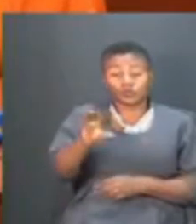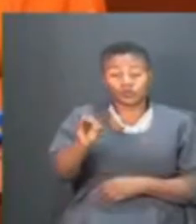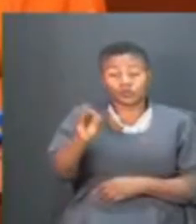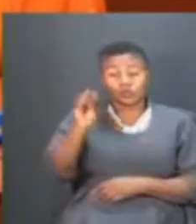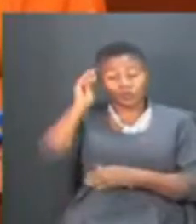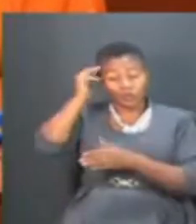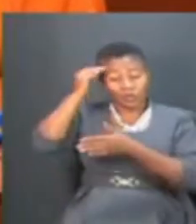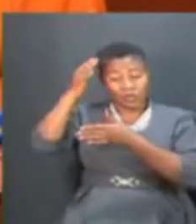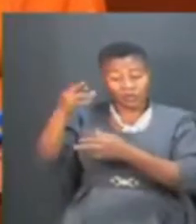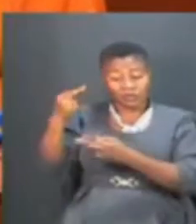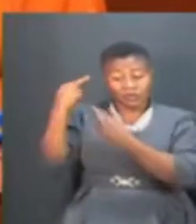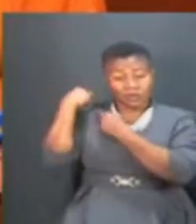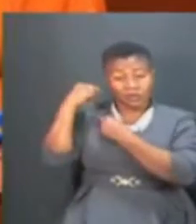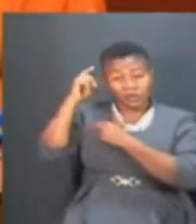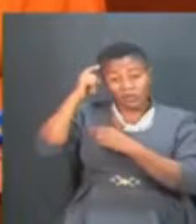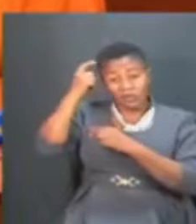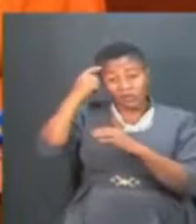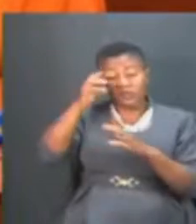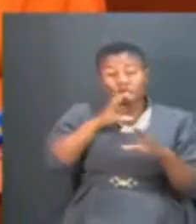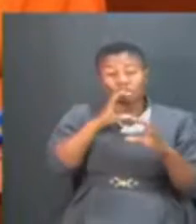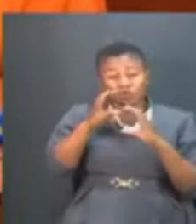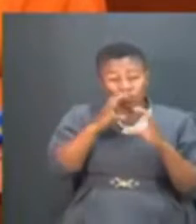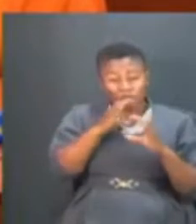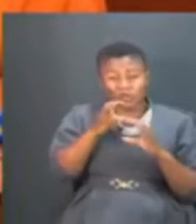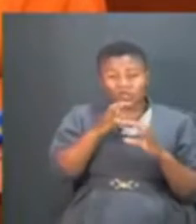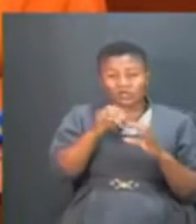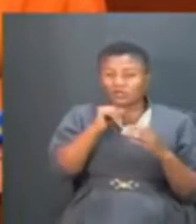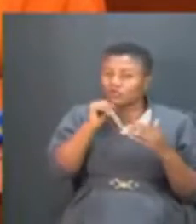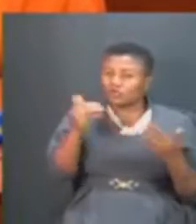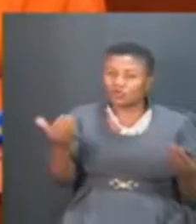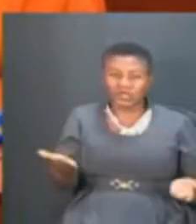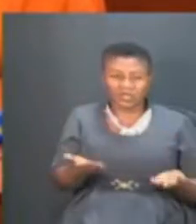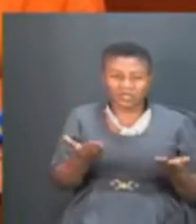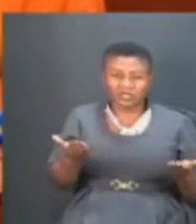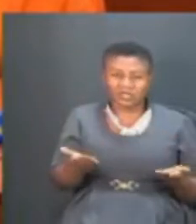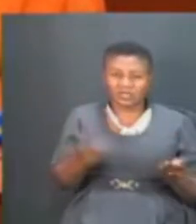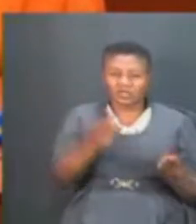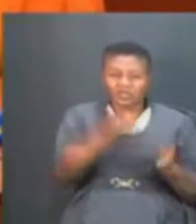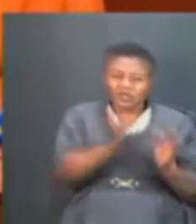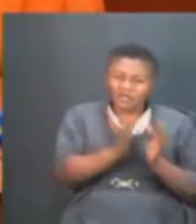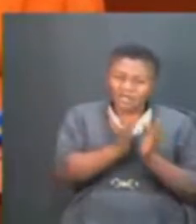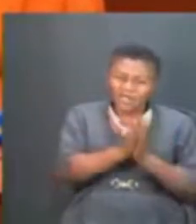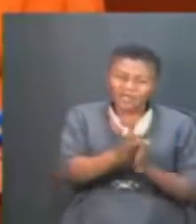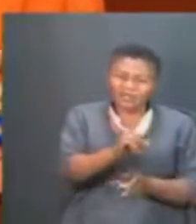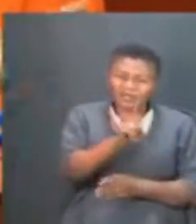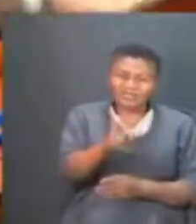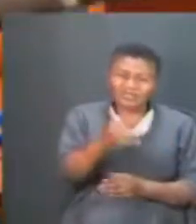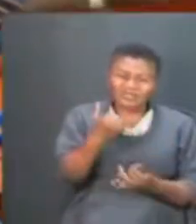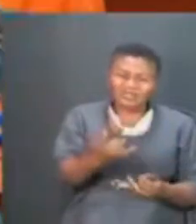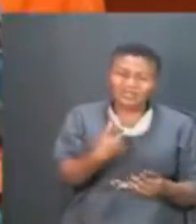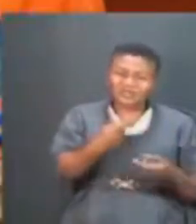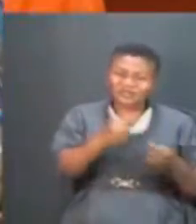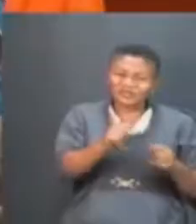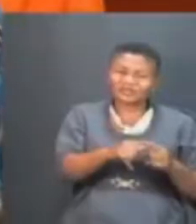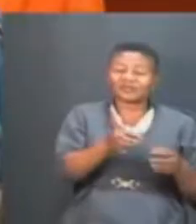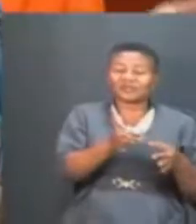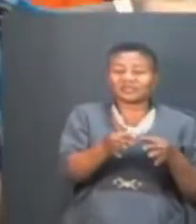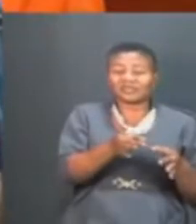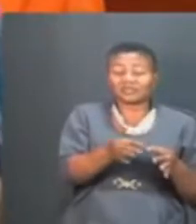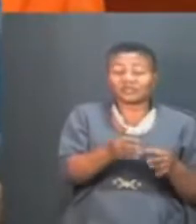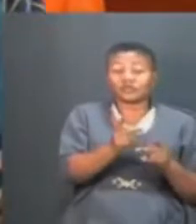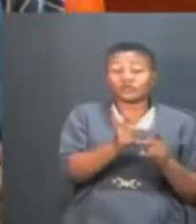is, as a result of that, not here. No, you are asking for better particulars. I'm providing. So, Speaker, with your